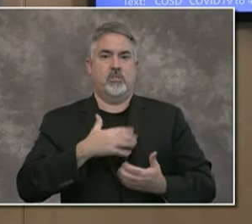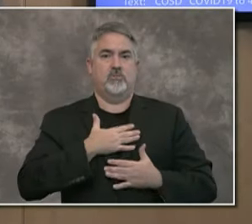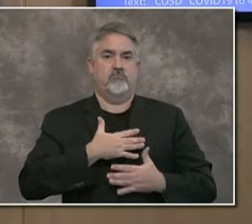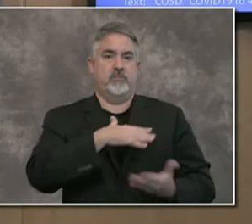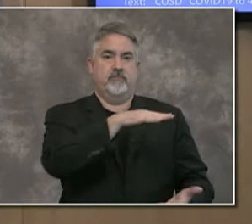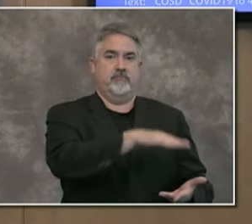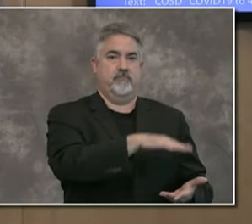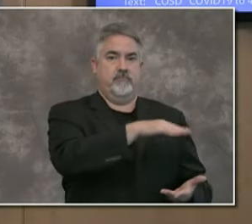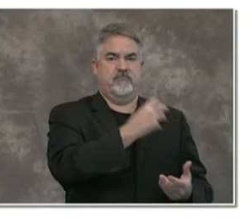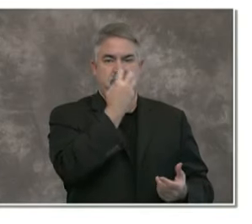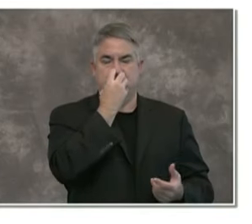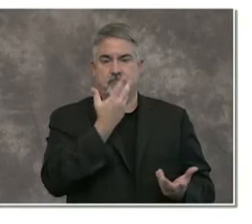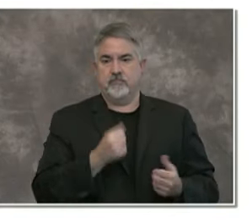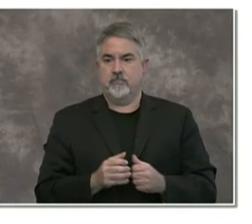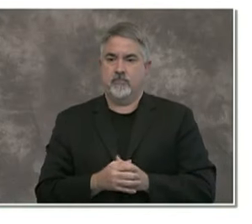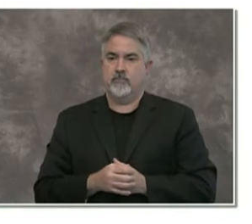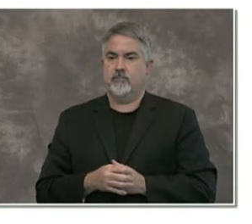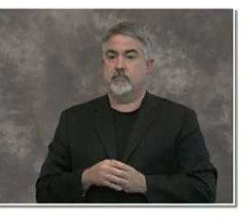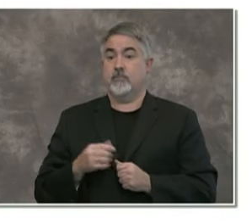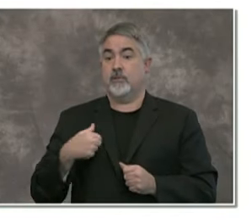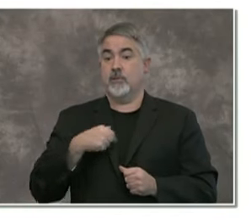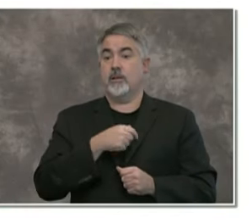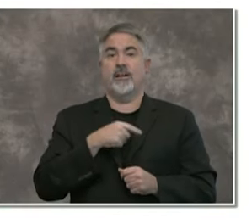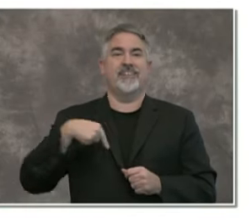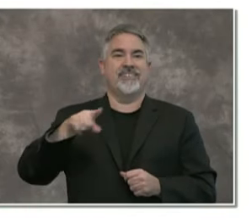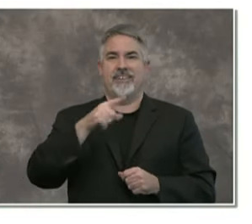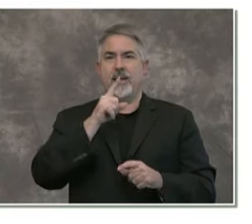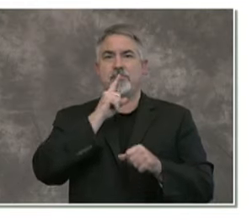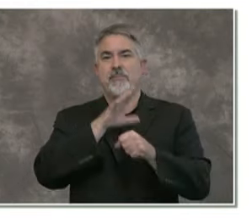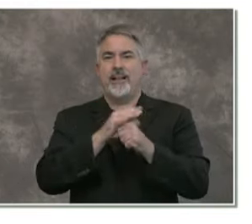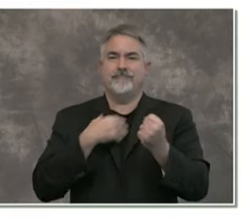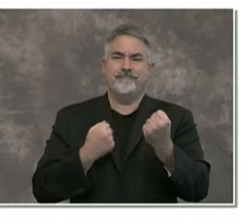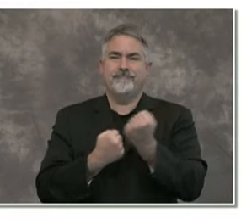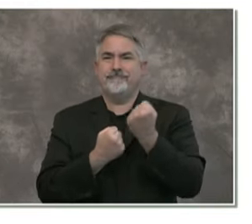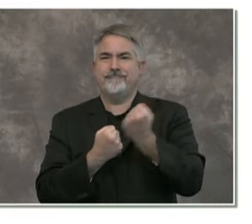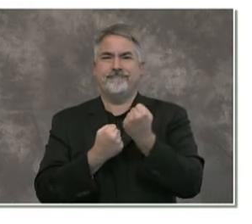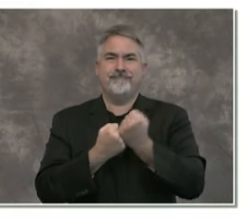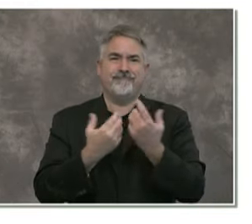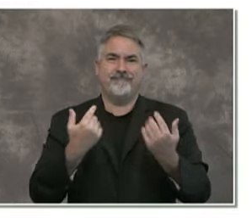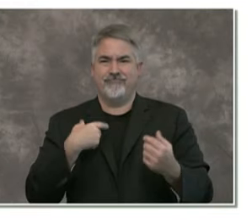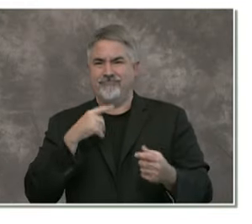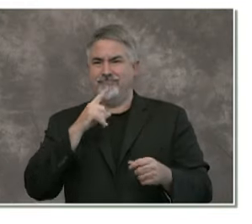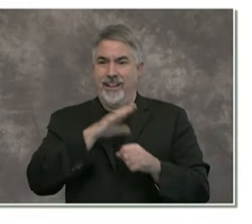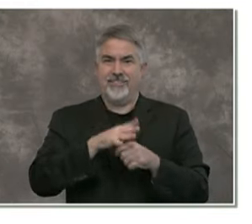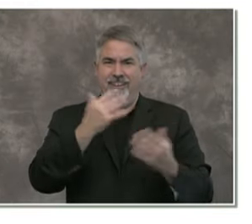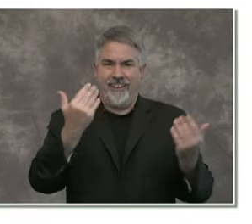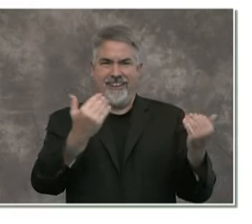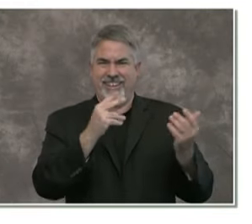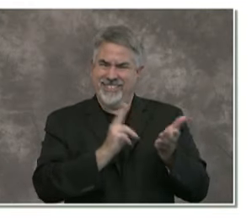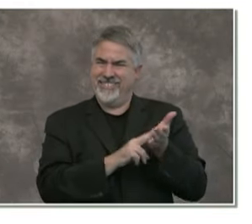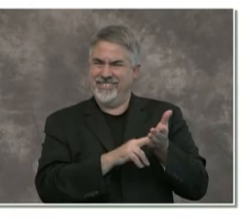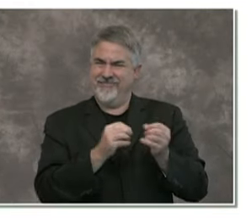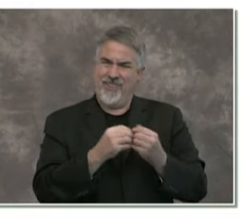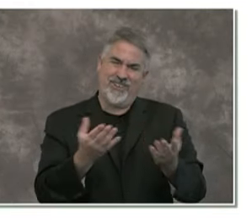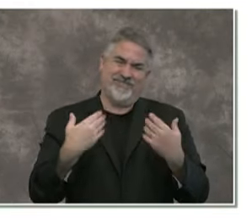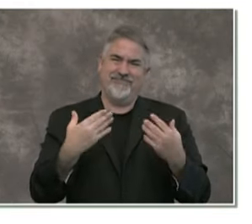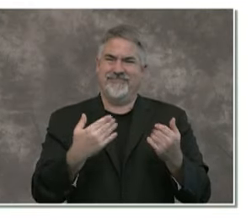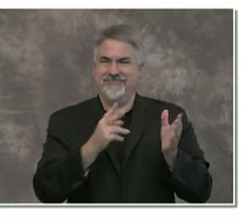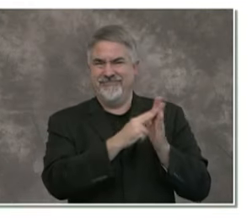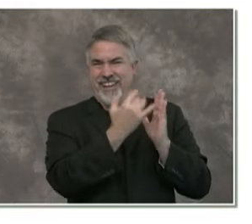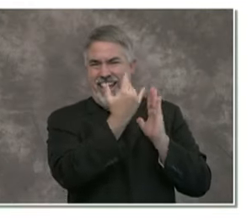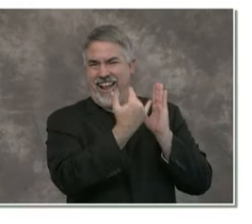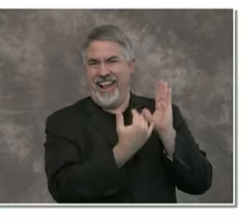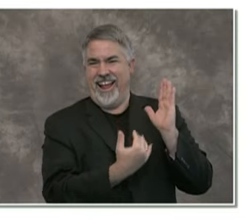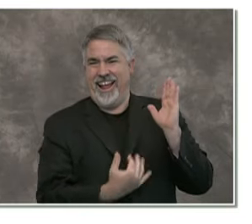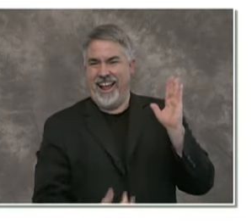out. A number of jurisdictions have been doing these to great success as a way for us to continue to reinforce what we're doing. Over 11,000 San Diegans have pledged to